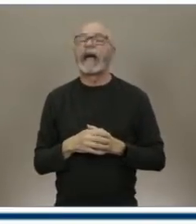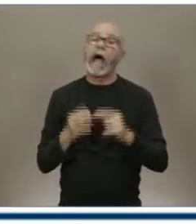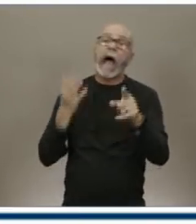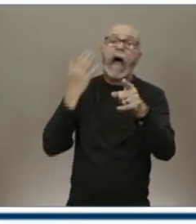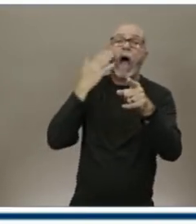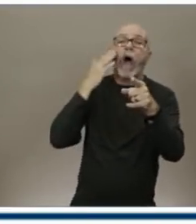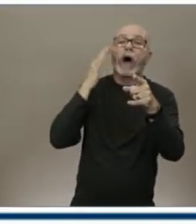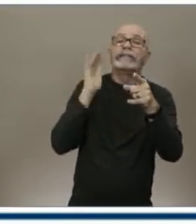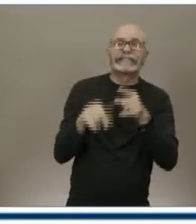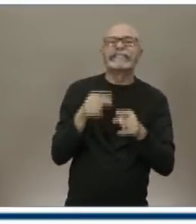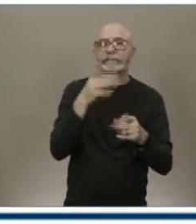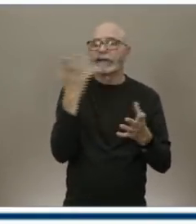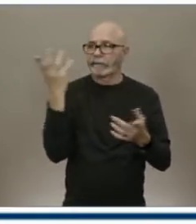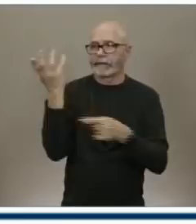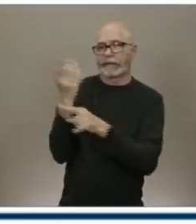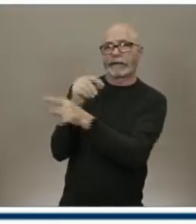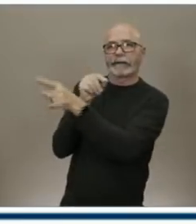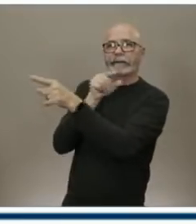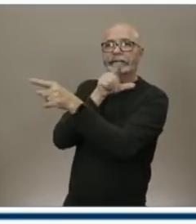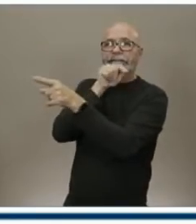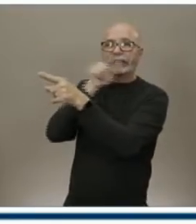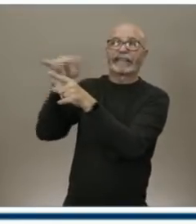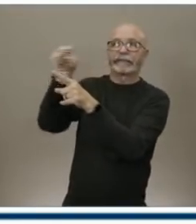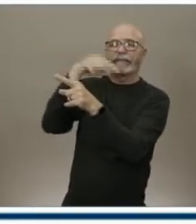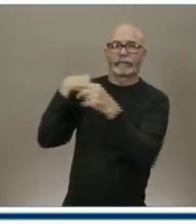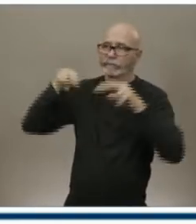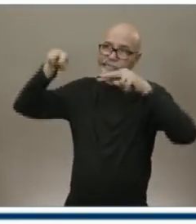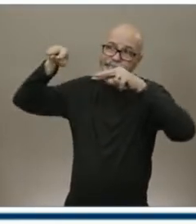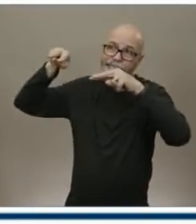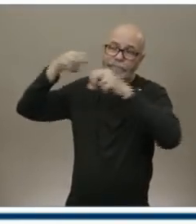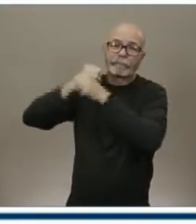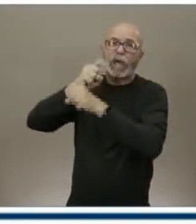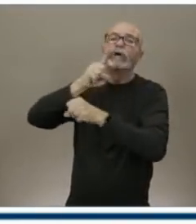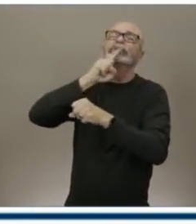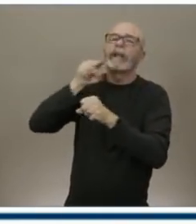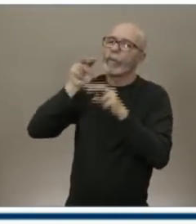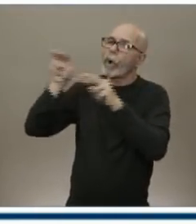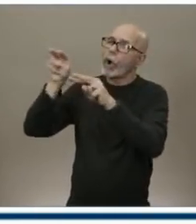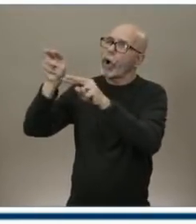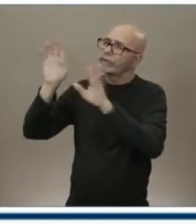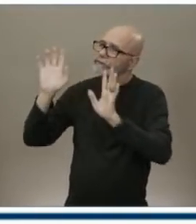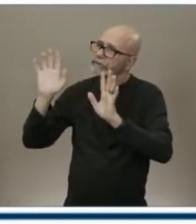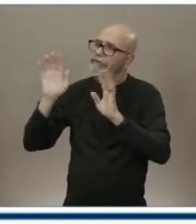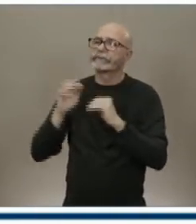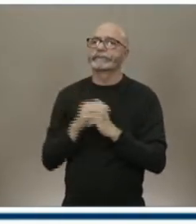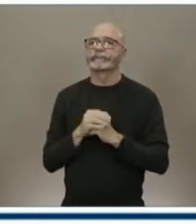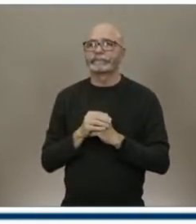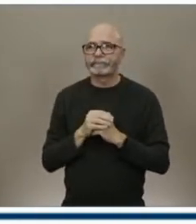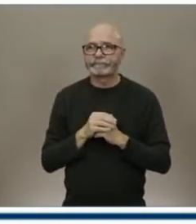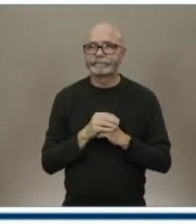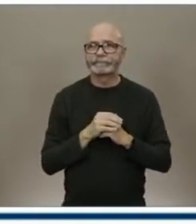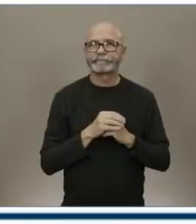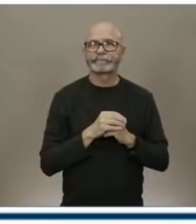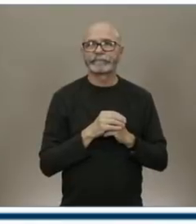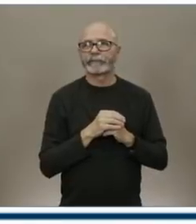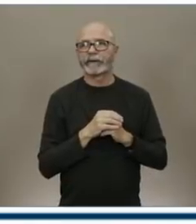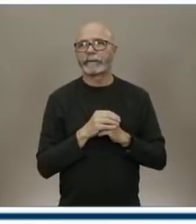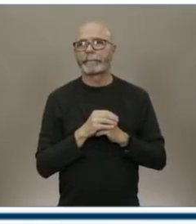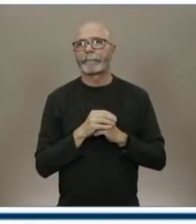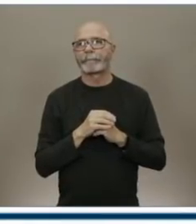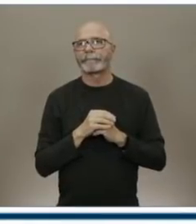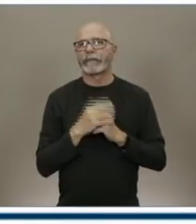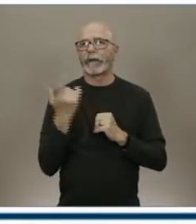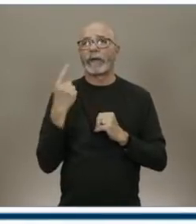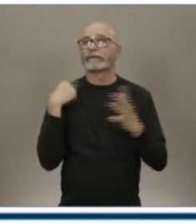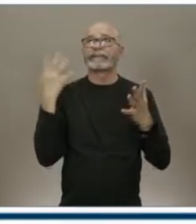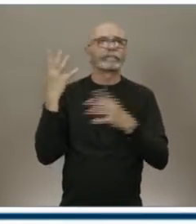close attention to, and part of that paying close attention is the question that we always have is, are we missing something